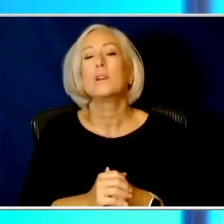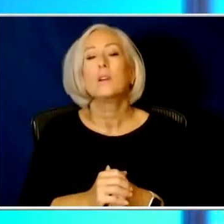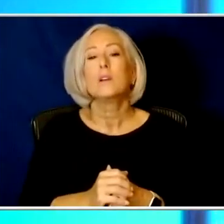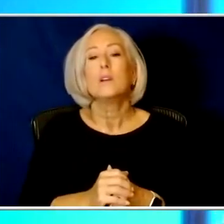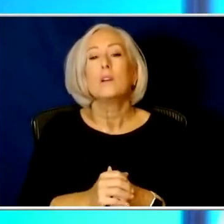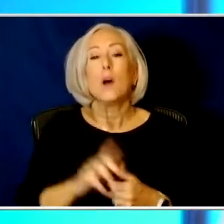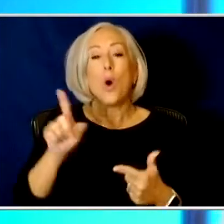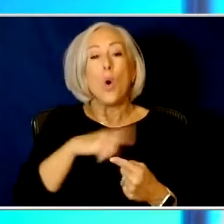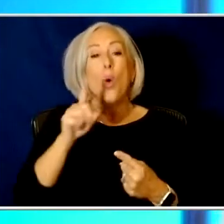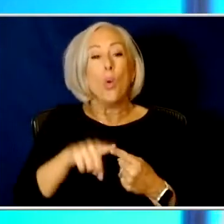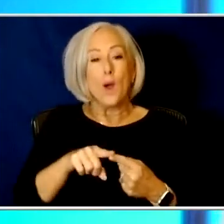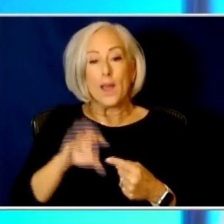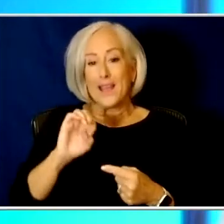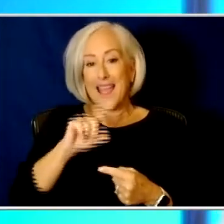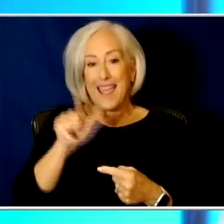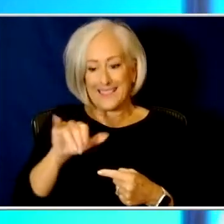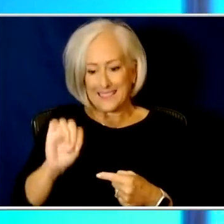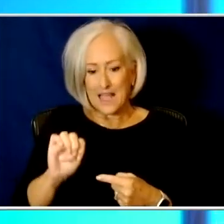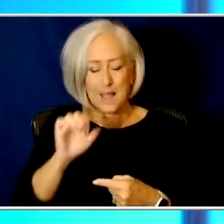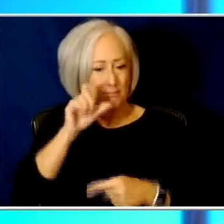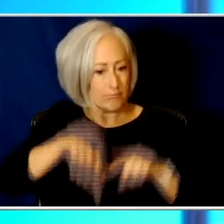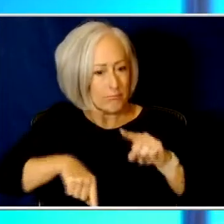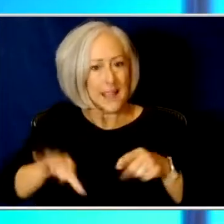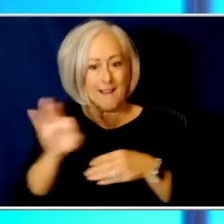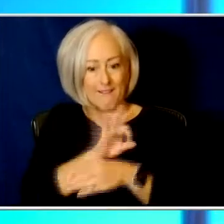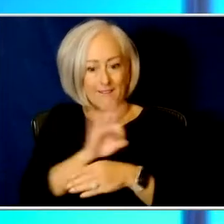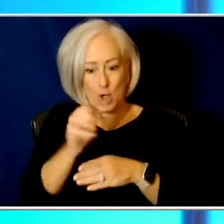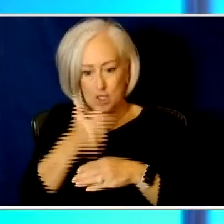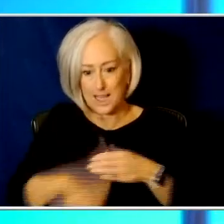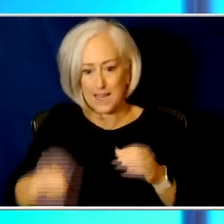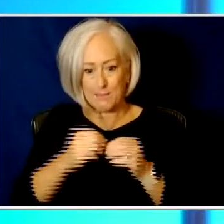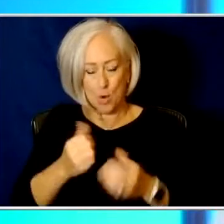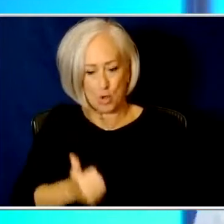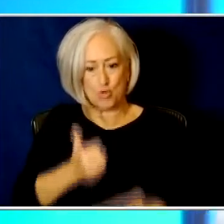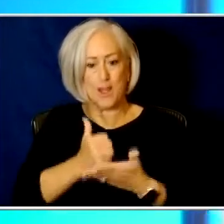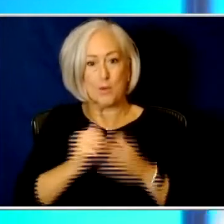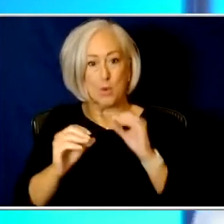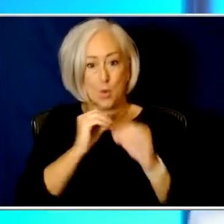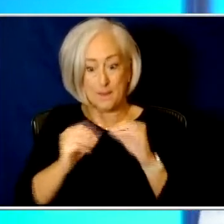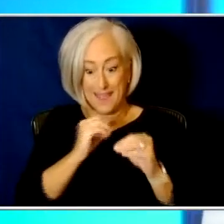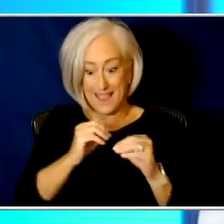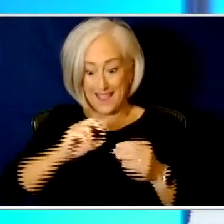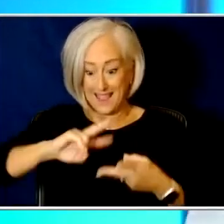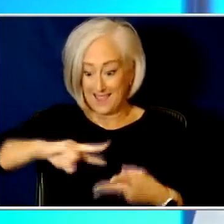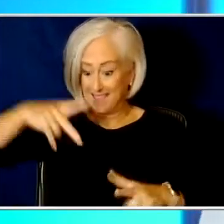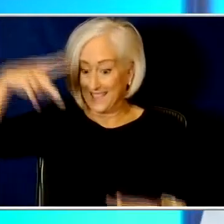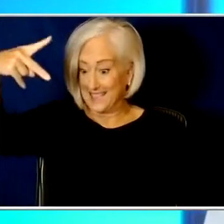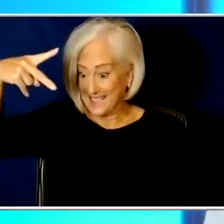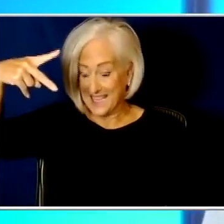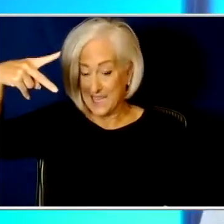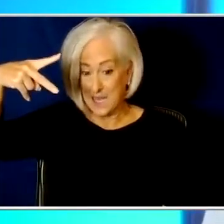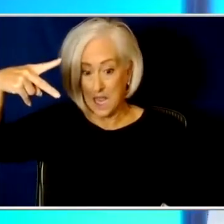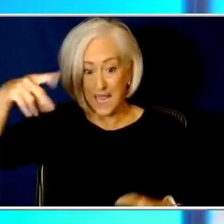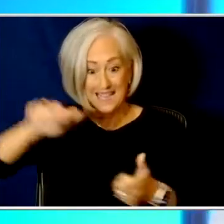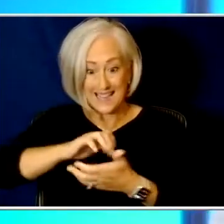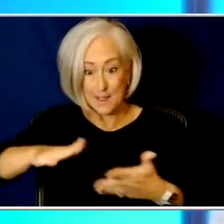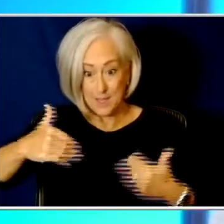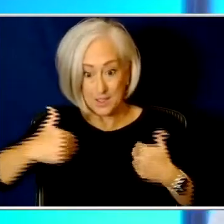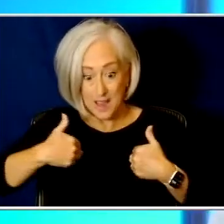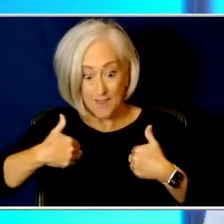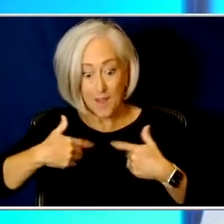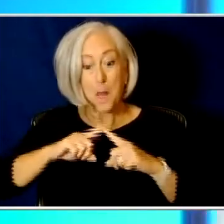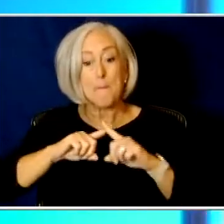when they're no longer functioning, then the DNA, it's damaged, but the cells can keep replicating, which is not